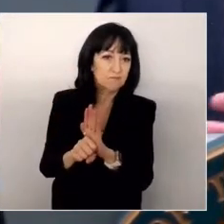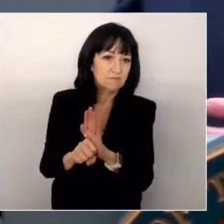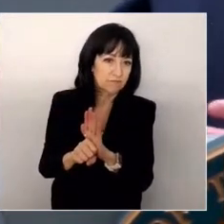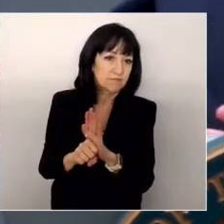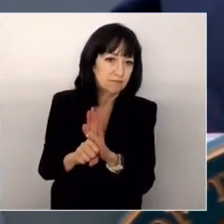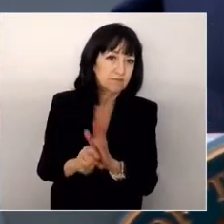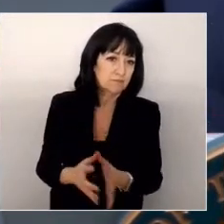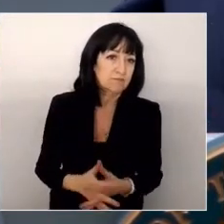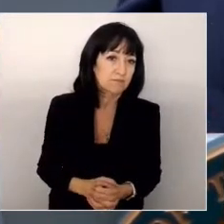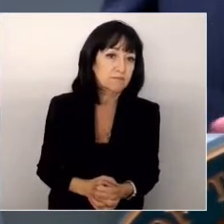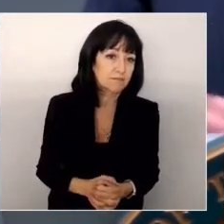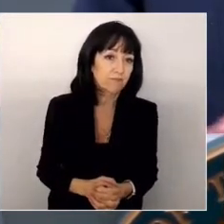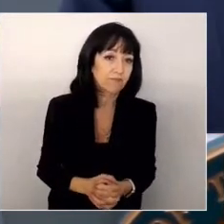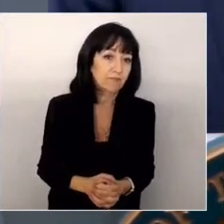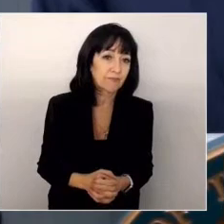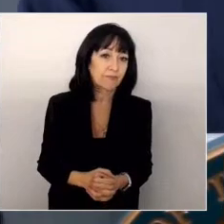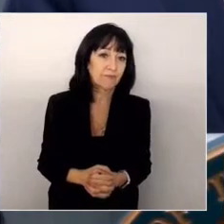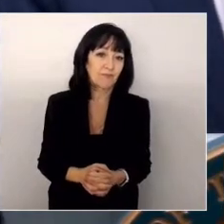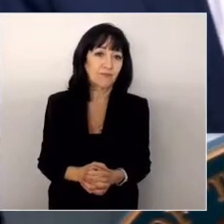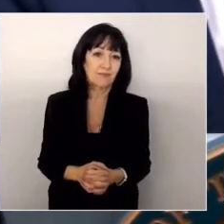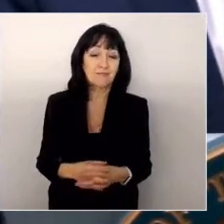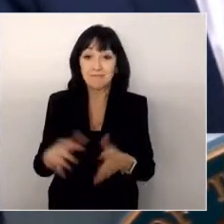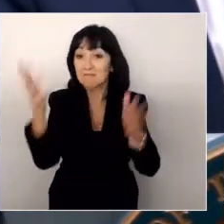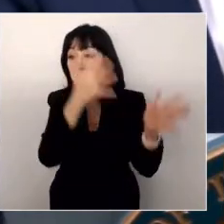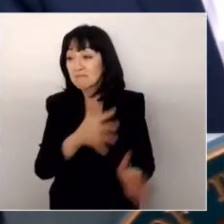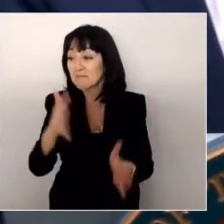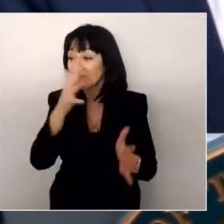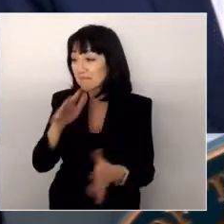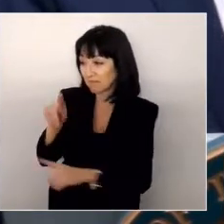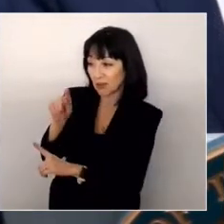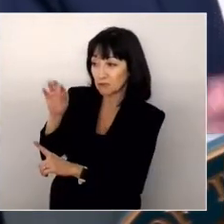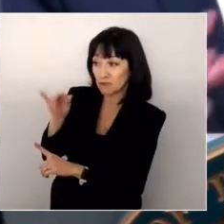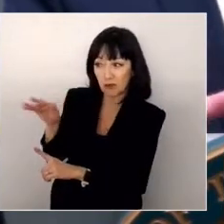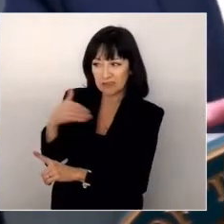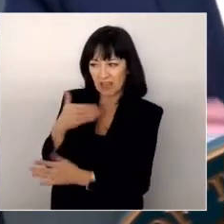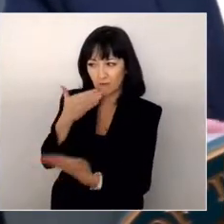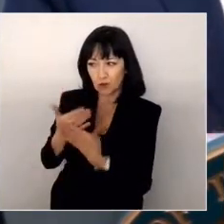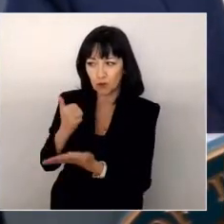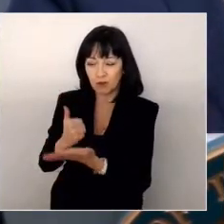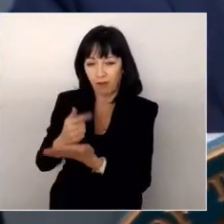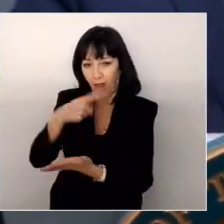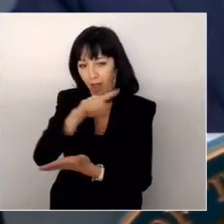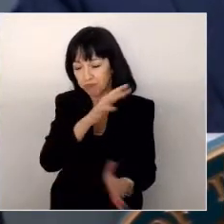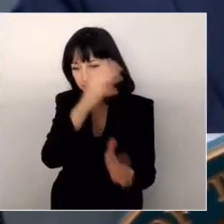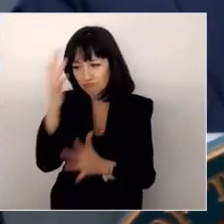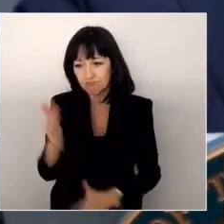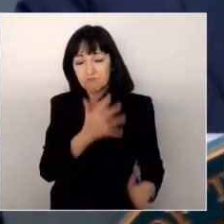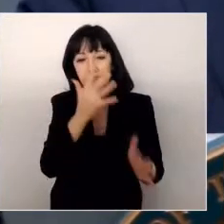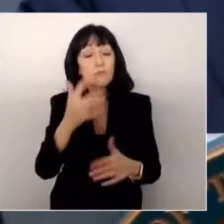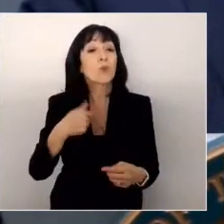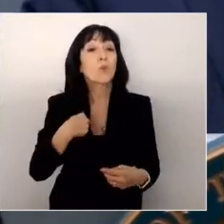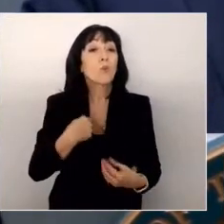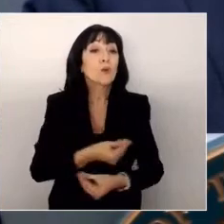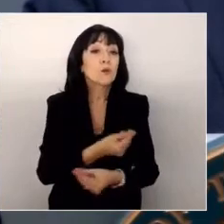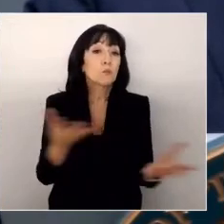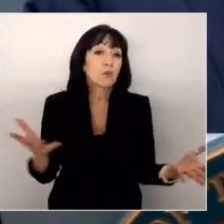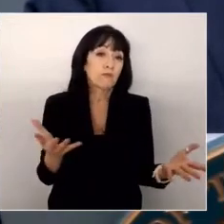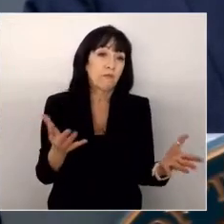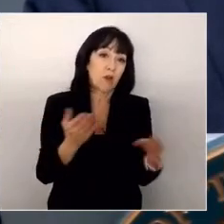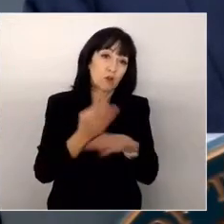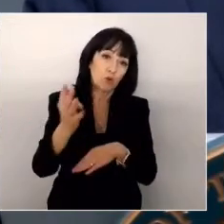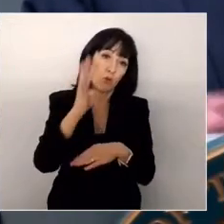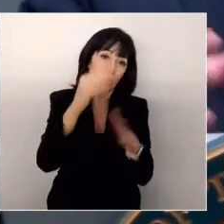you're getting good help there, Tracy. We provided more than $400 million in support to small